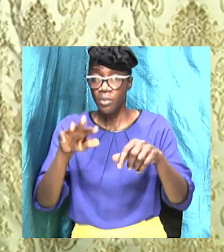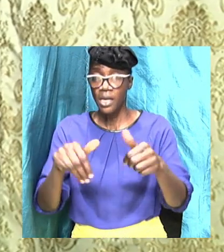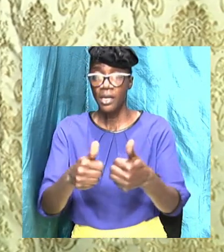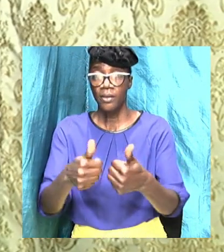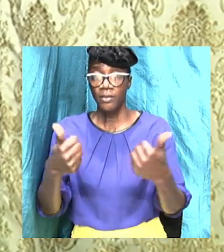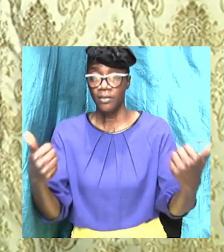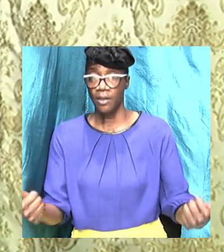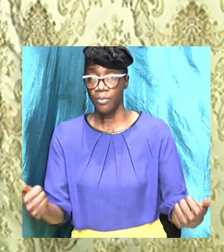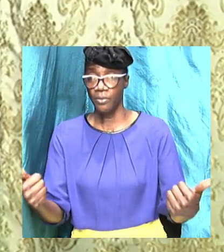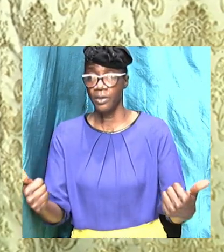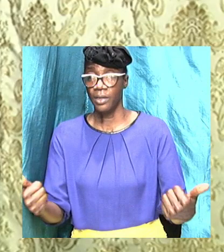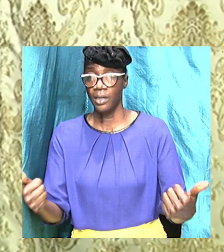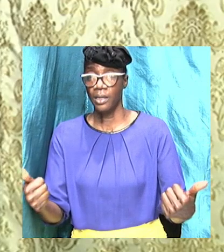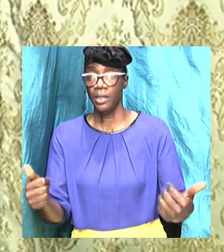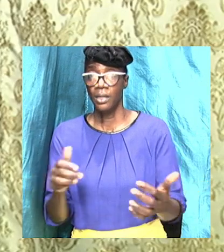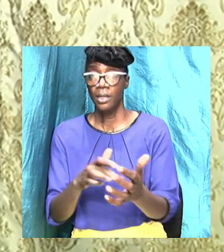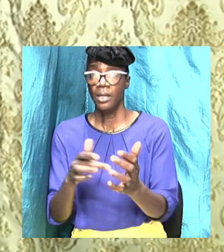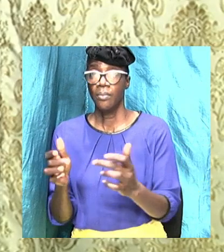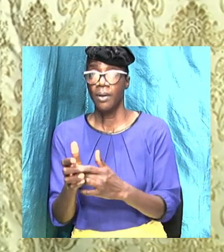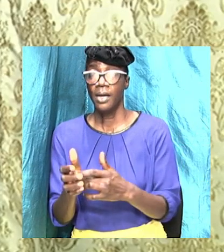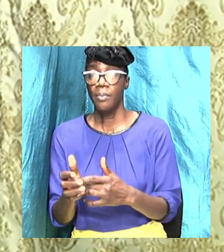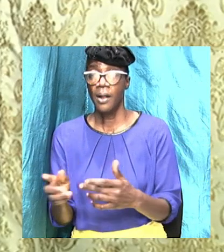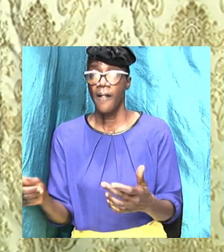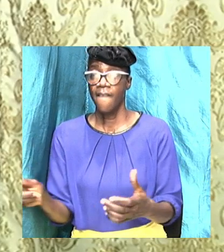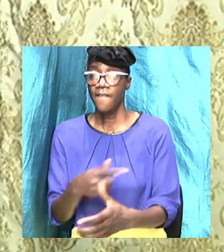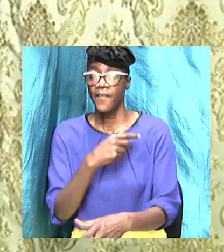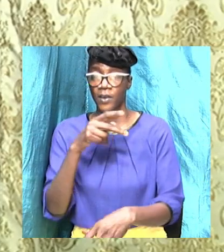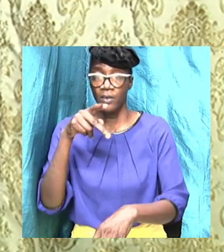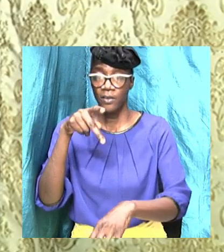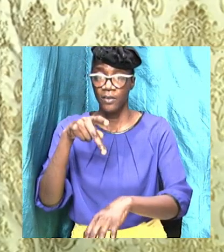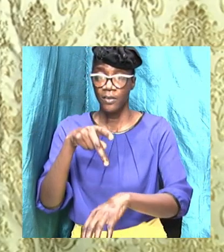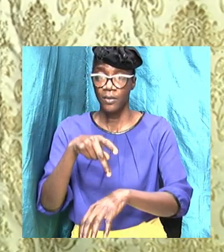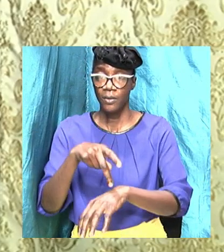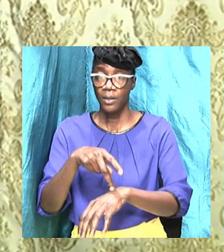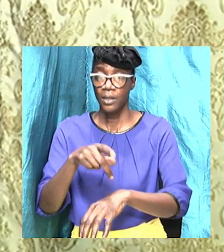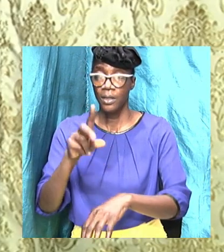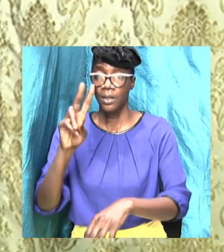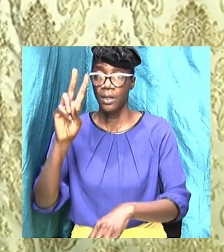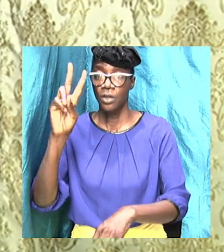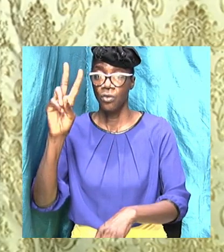apart. You see, the Bible, 1 Peter 2 verse